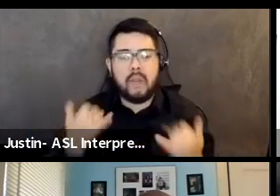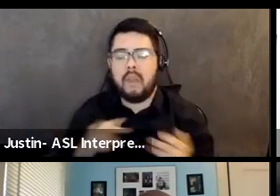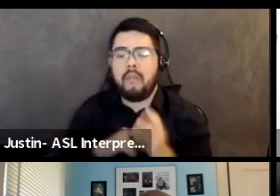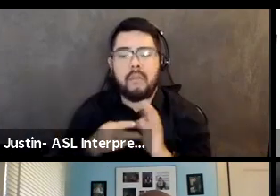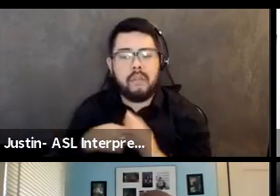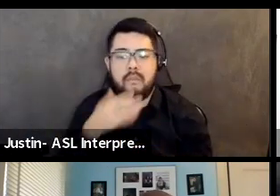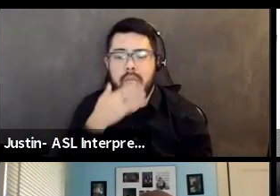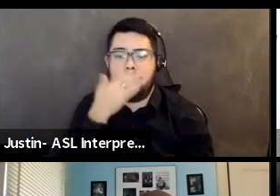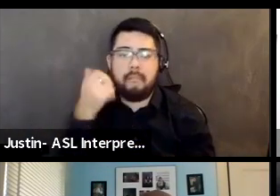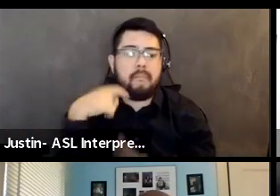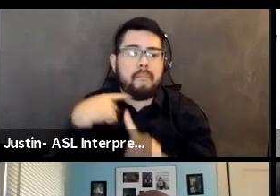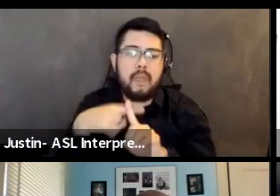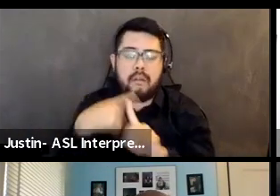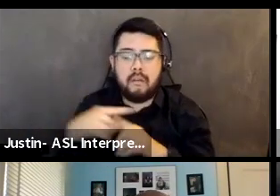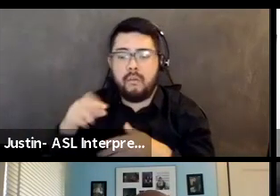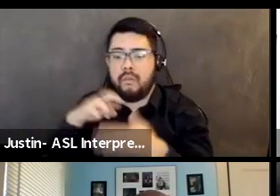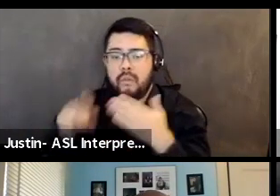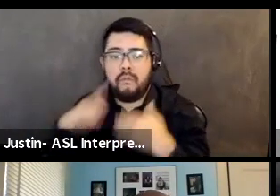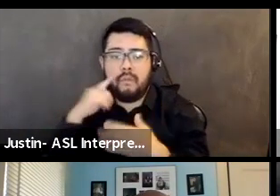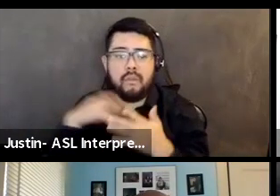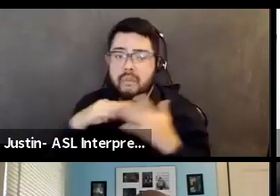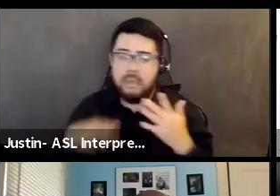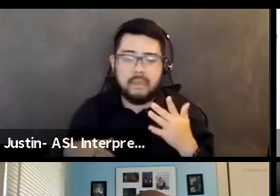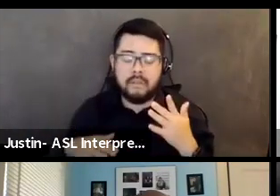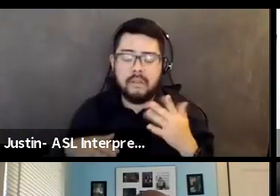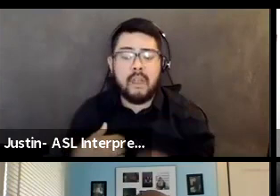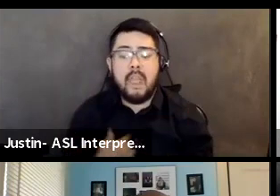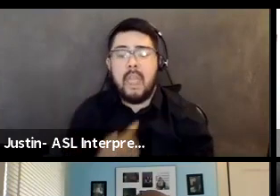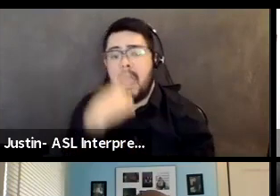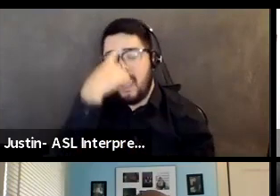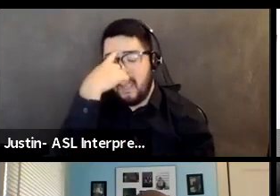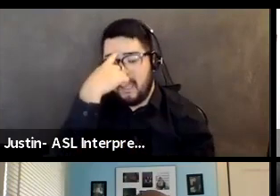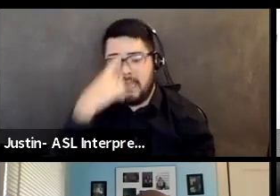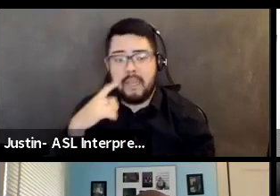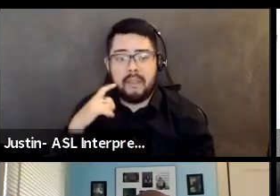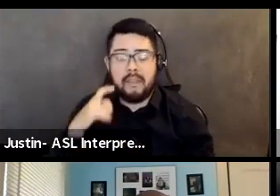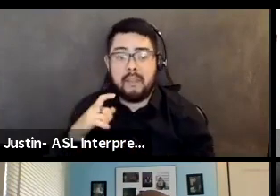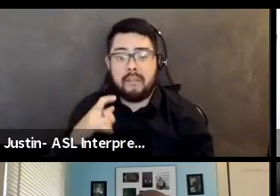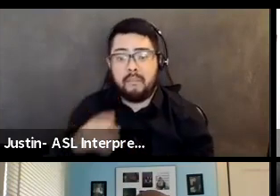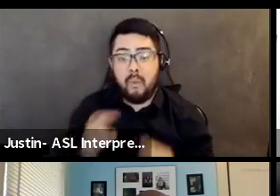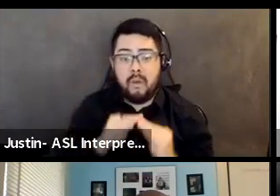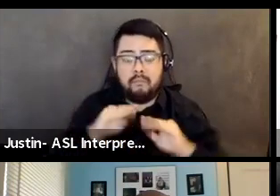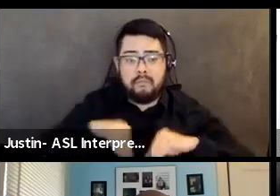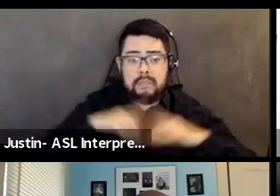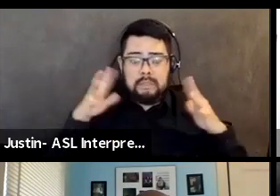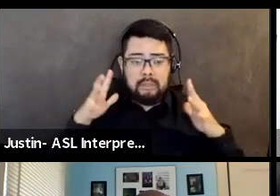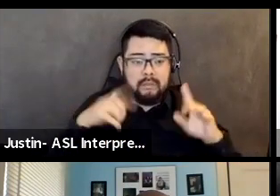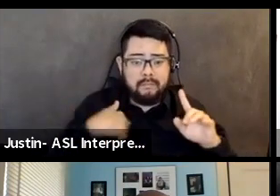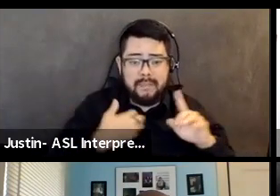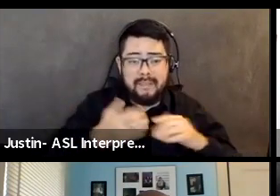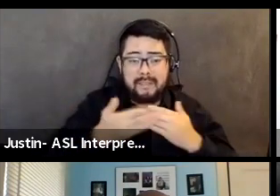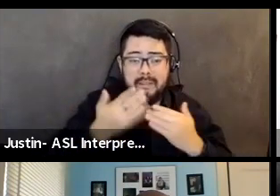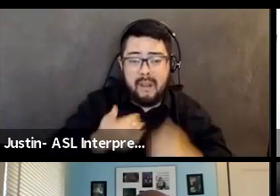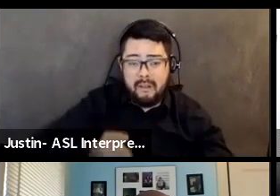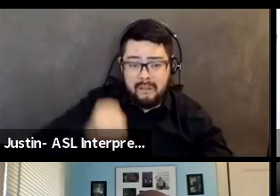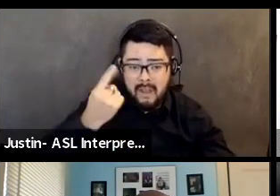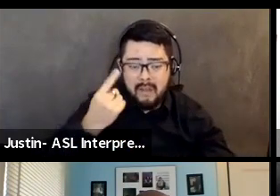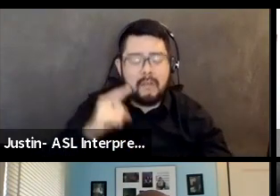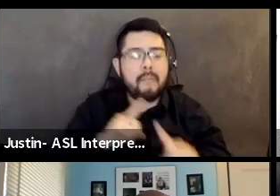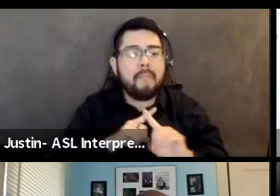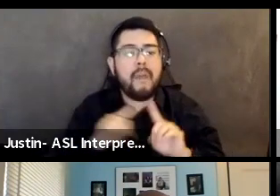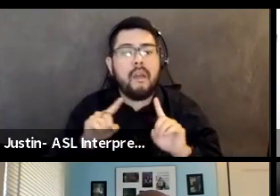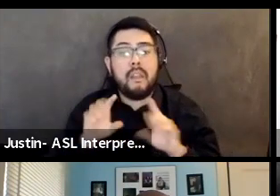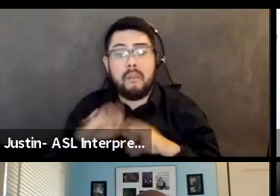outcome for students i think it is definitely more straightforward um but what